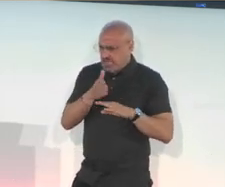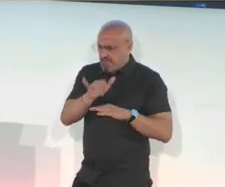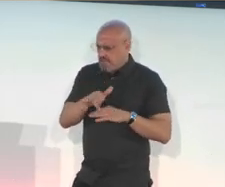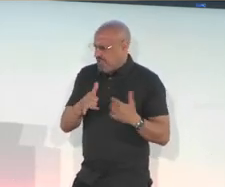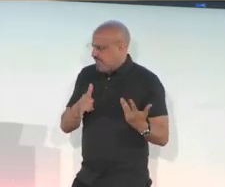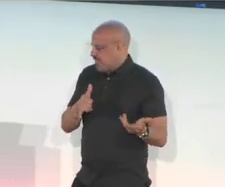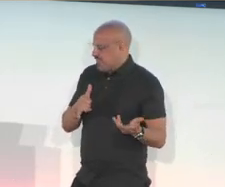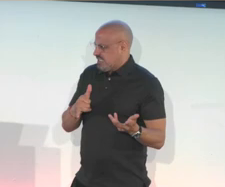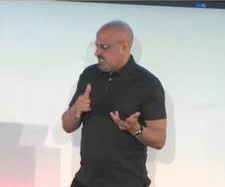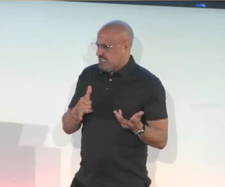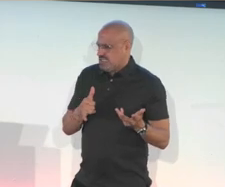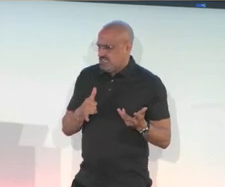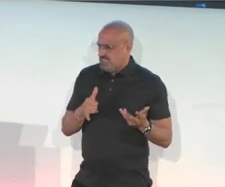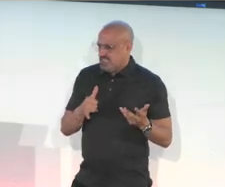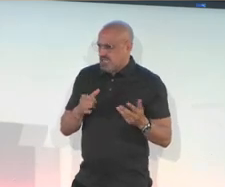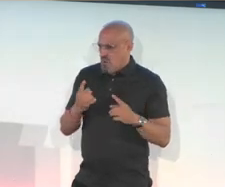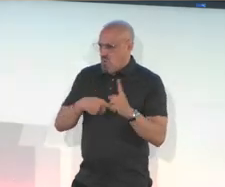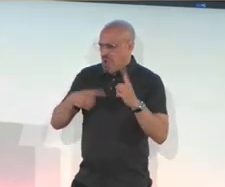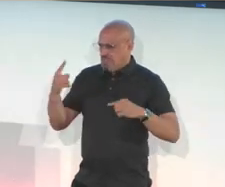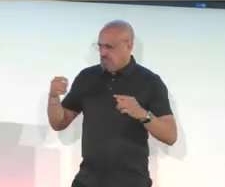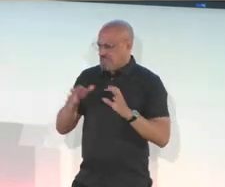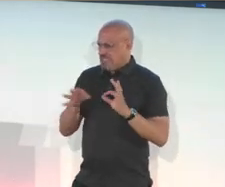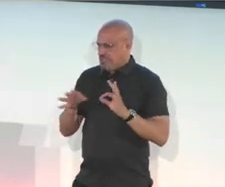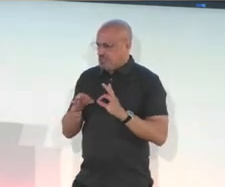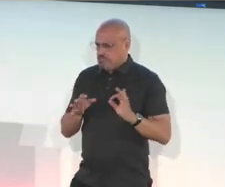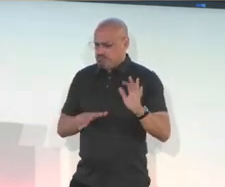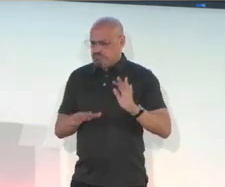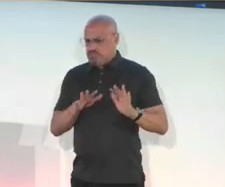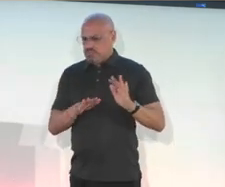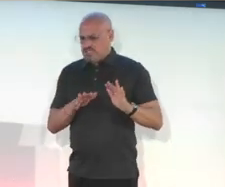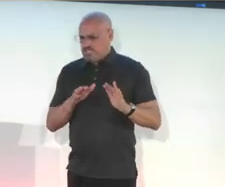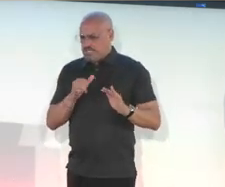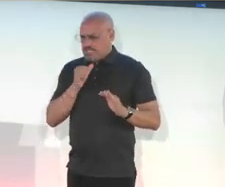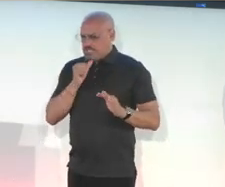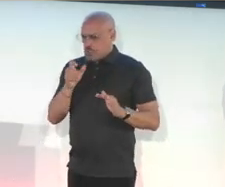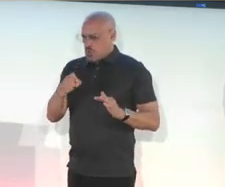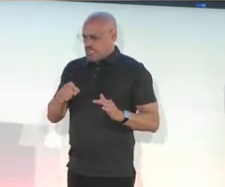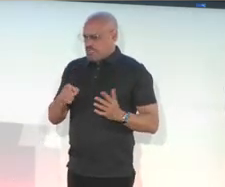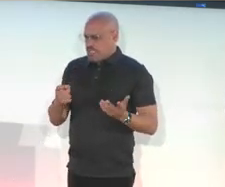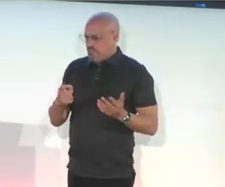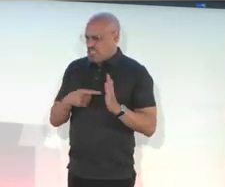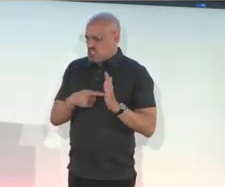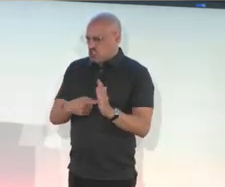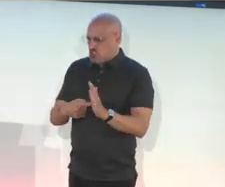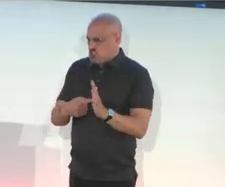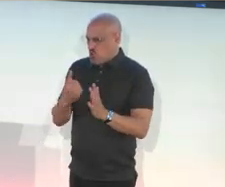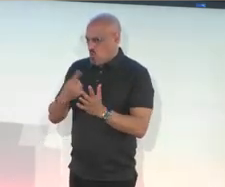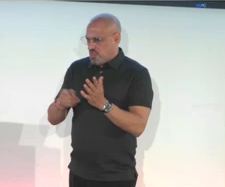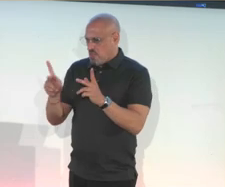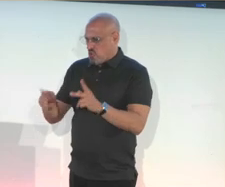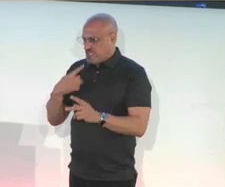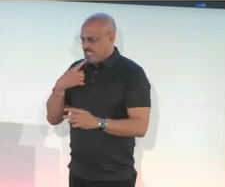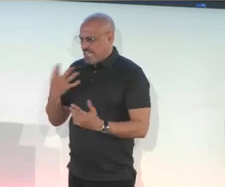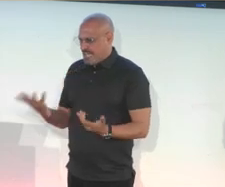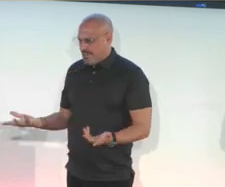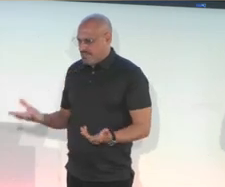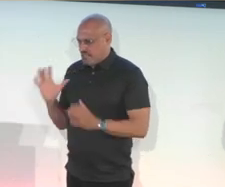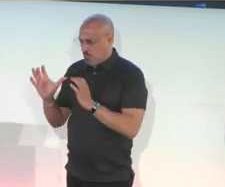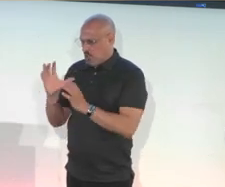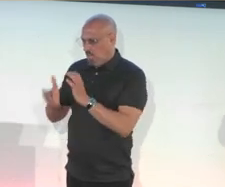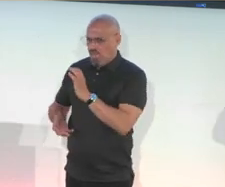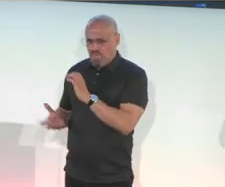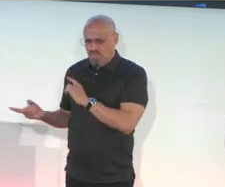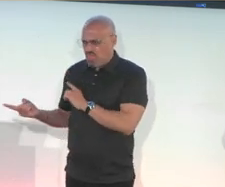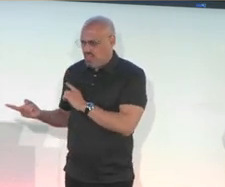get random sentences which do not necessarily exhibit what the person next to you is communicating with